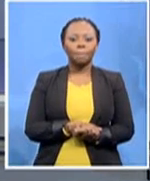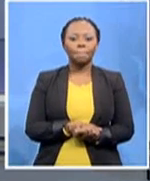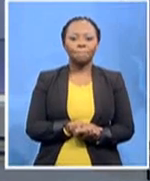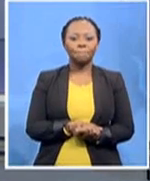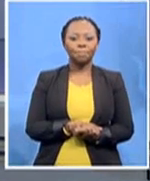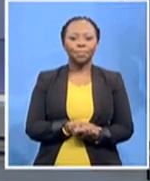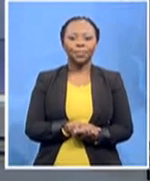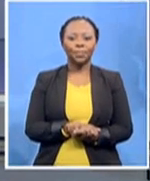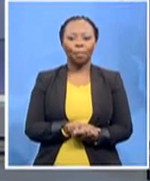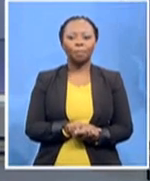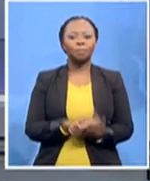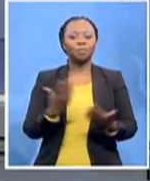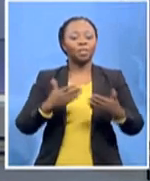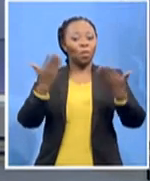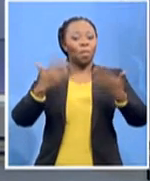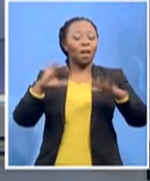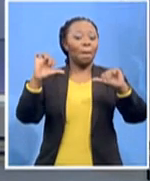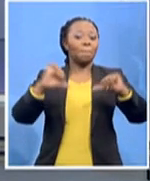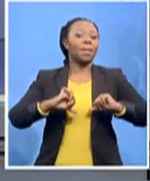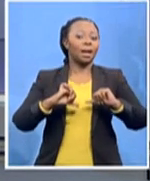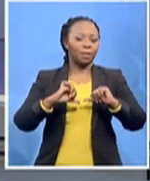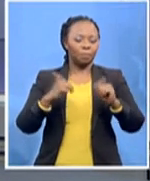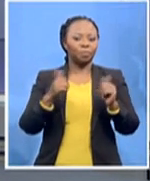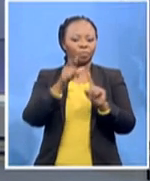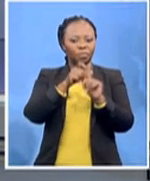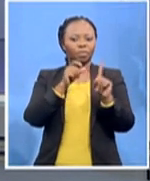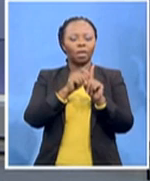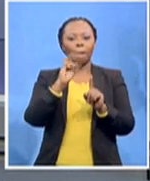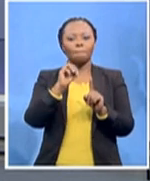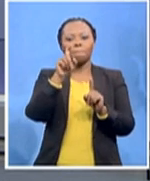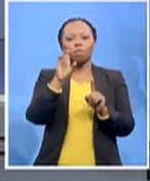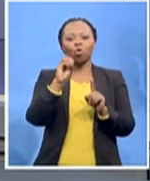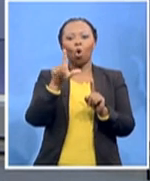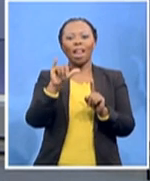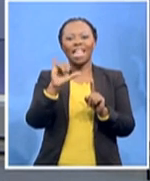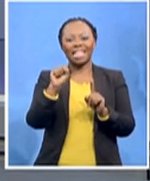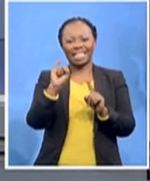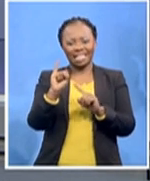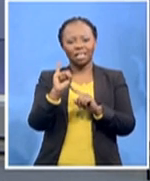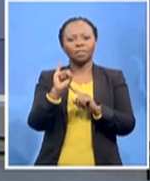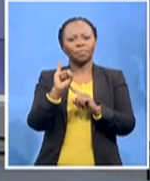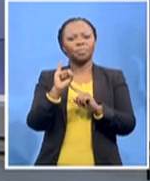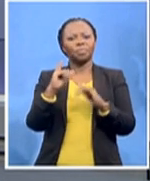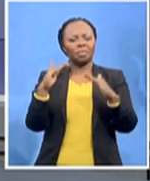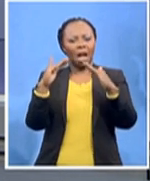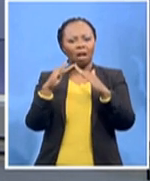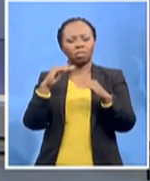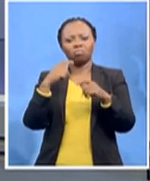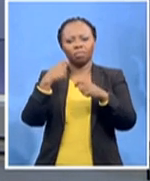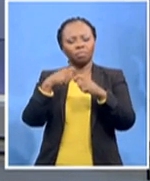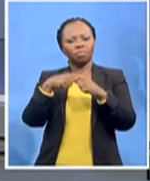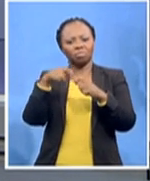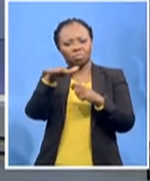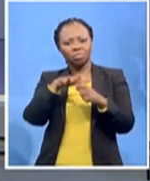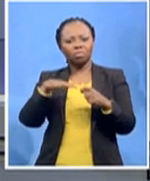EThekwini Mayor Mxolisi Kaunda will engage residents of an informal settlement in Reservoir Hills regarding service delivery